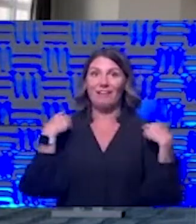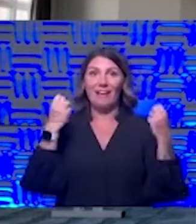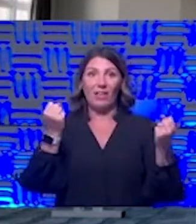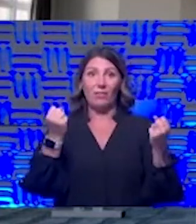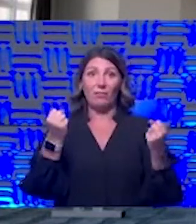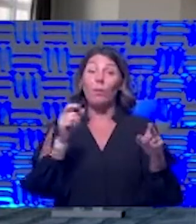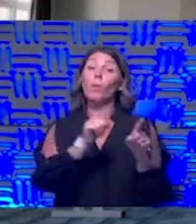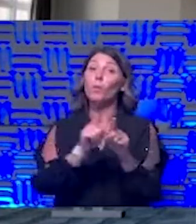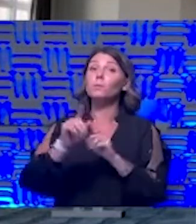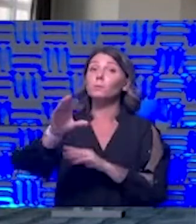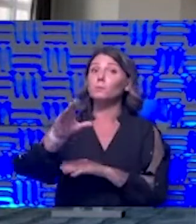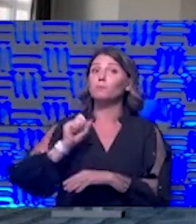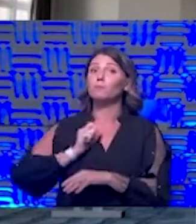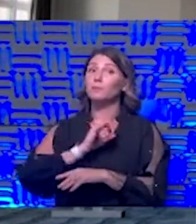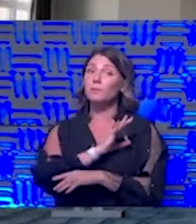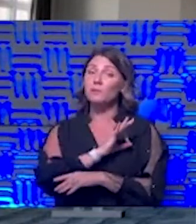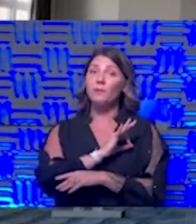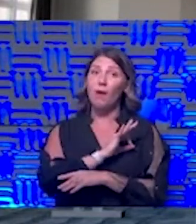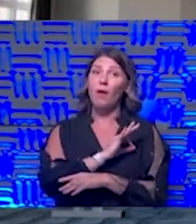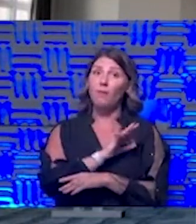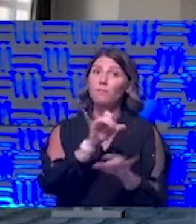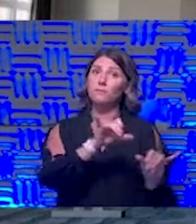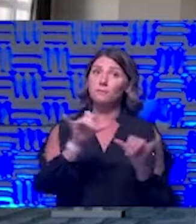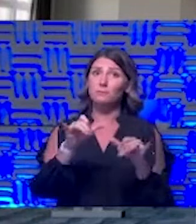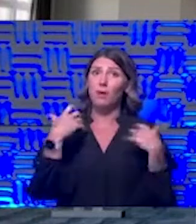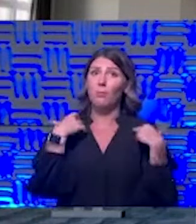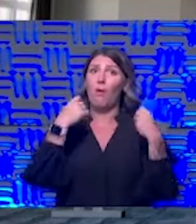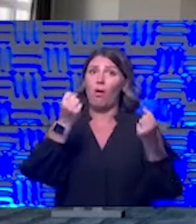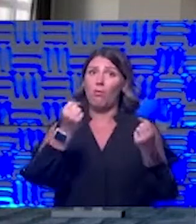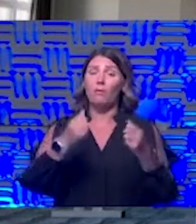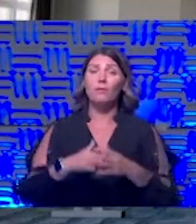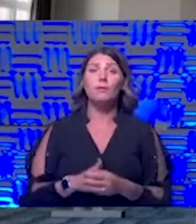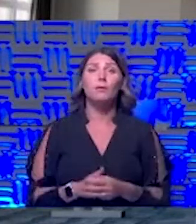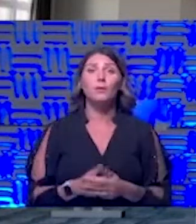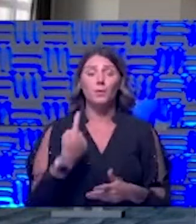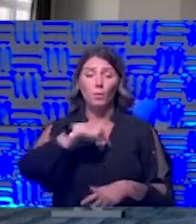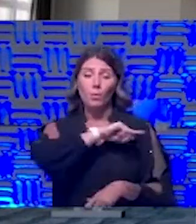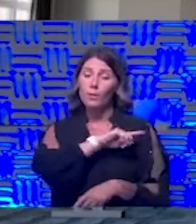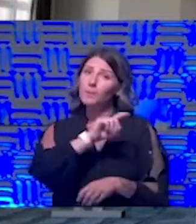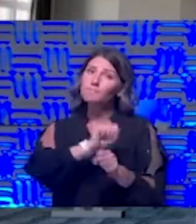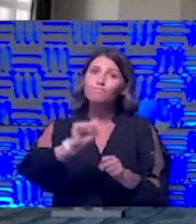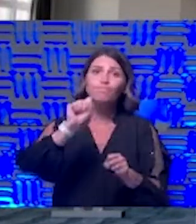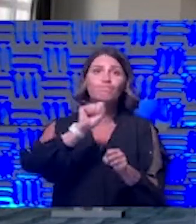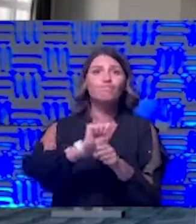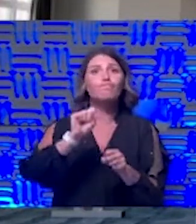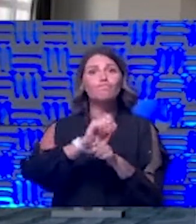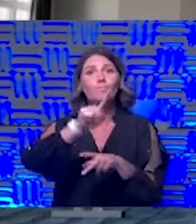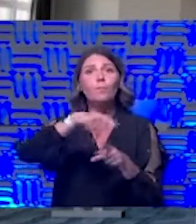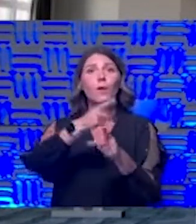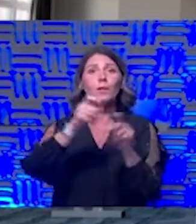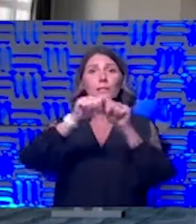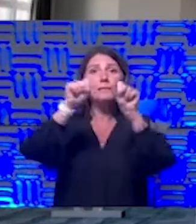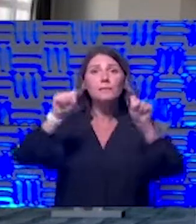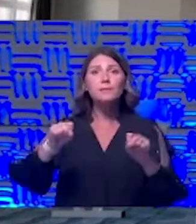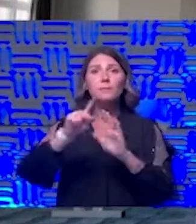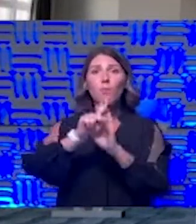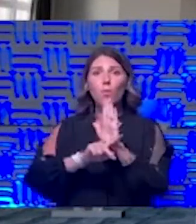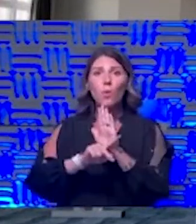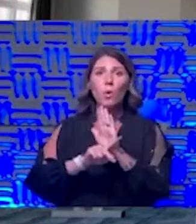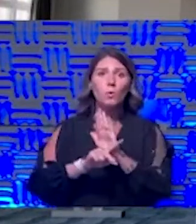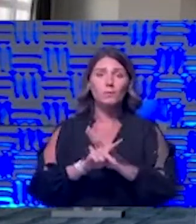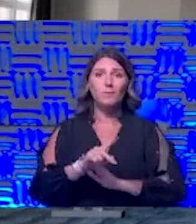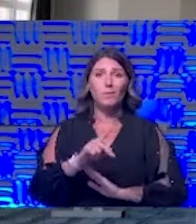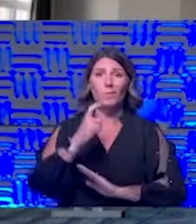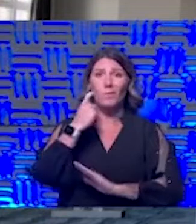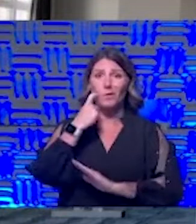healthy. And again, we have been working on these types of systems and protocols for years. Over the last 8 to 10